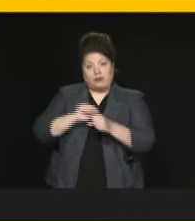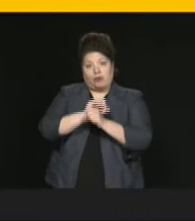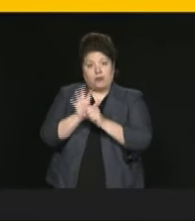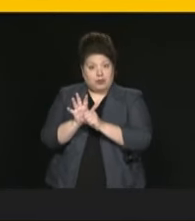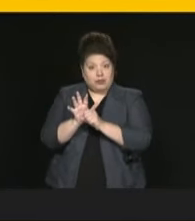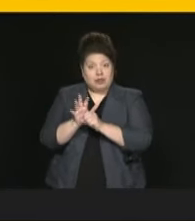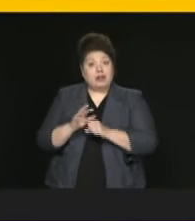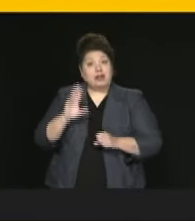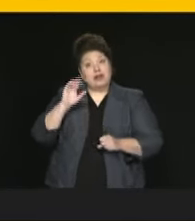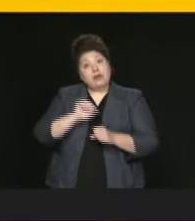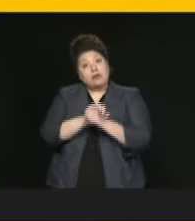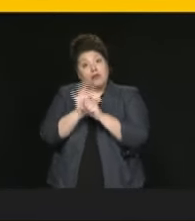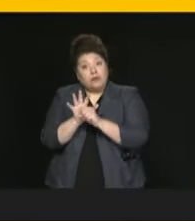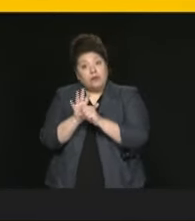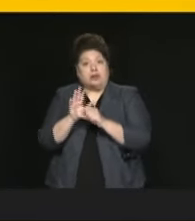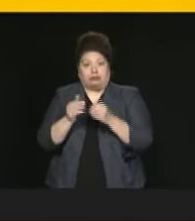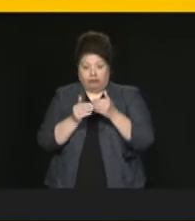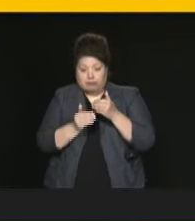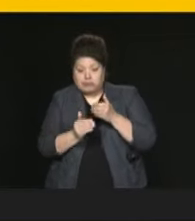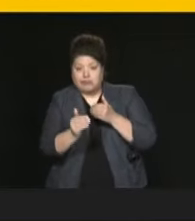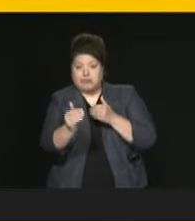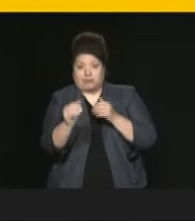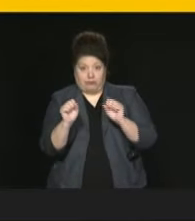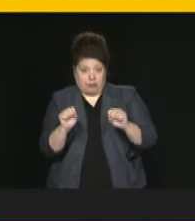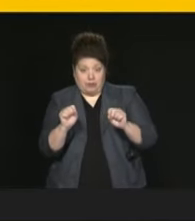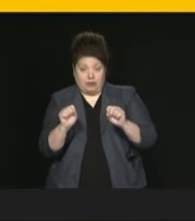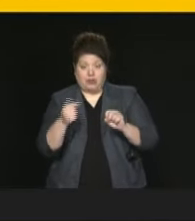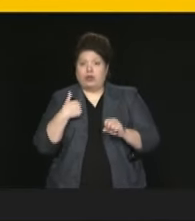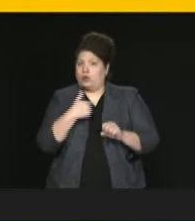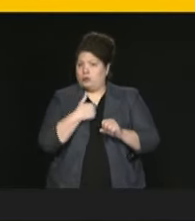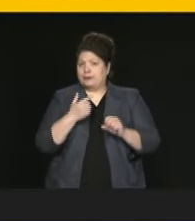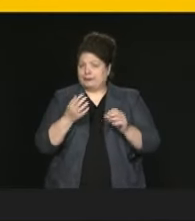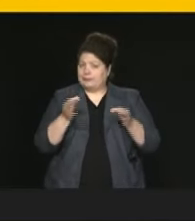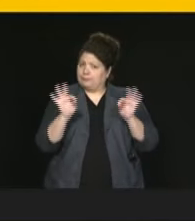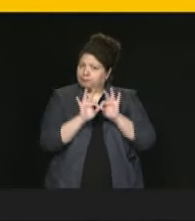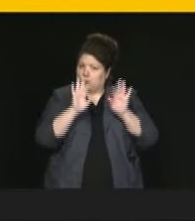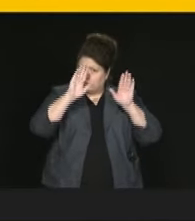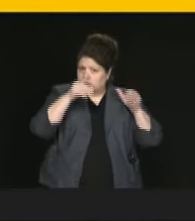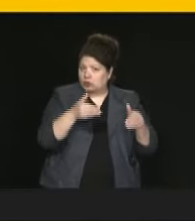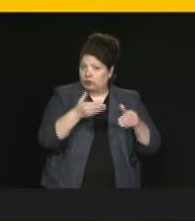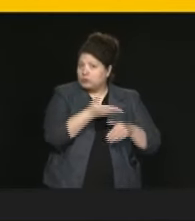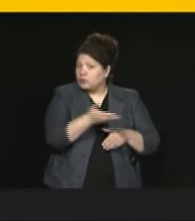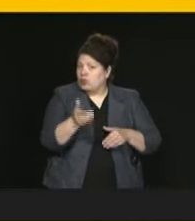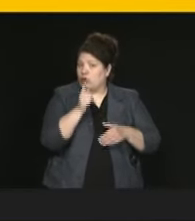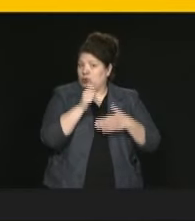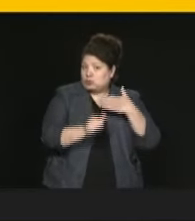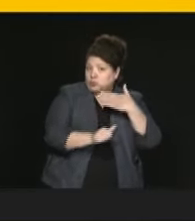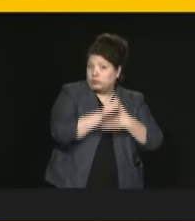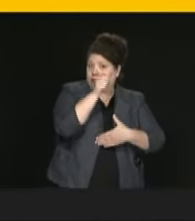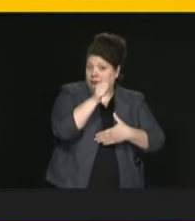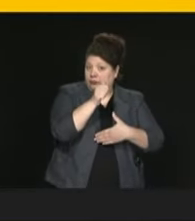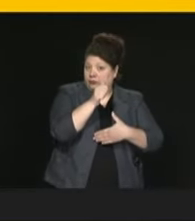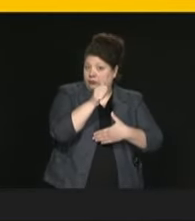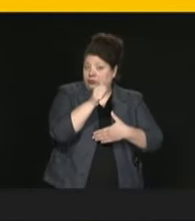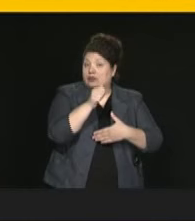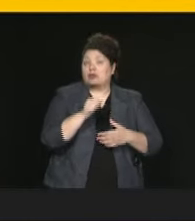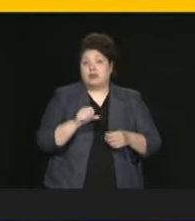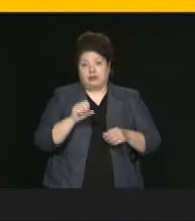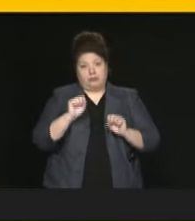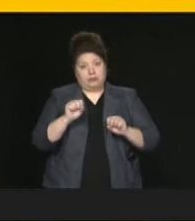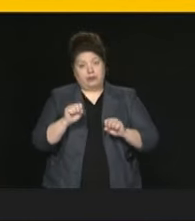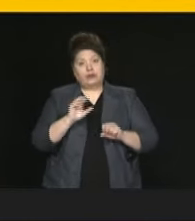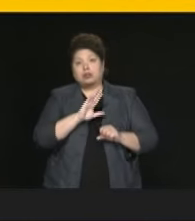we make it a priority to look after the most vulnerable in our society, we can change the outcome of this pandemic